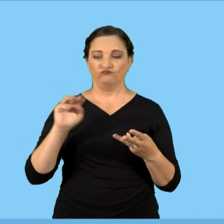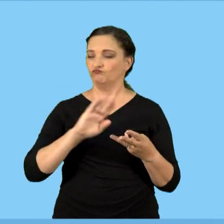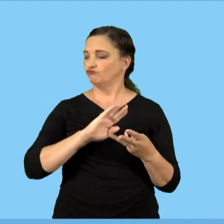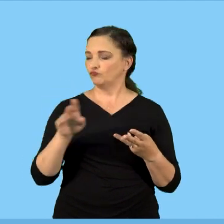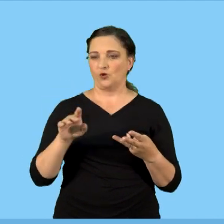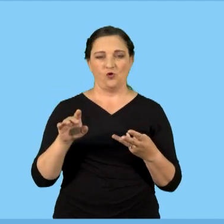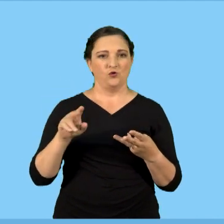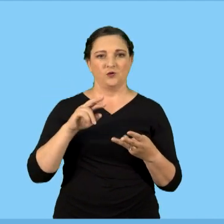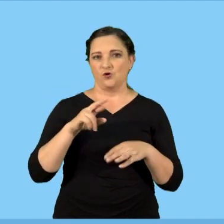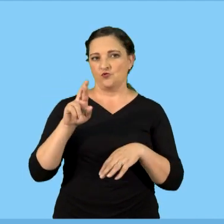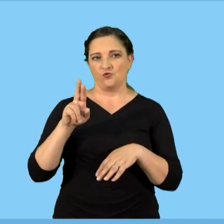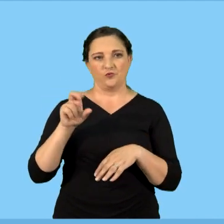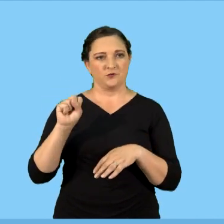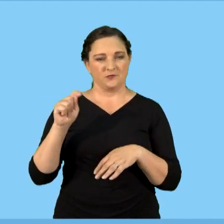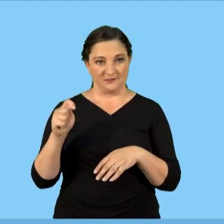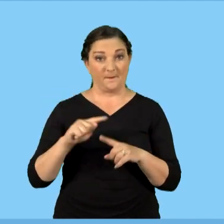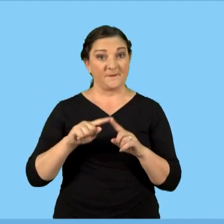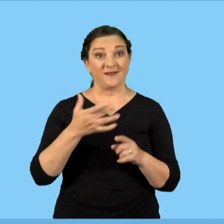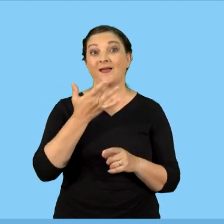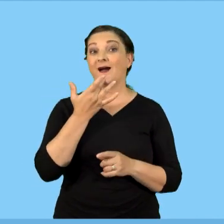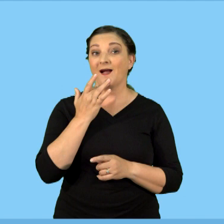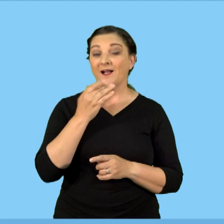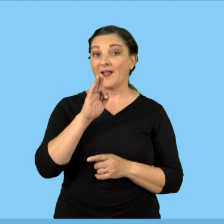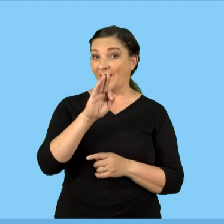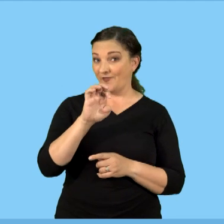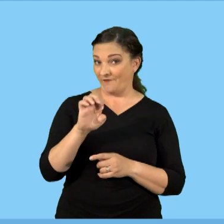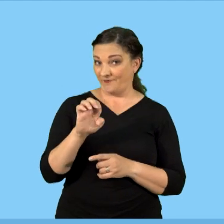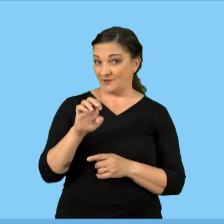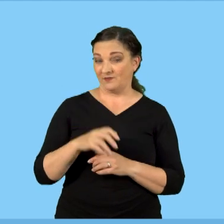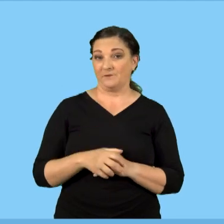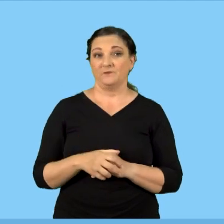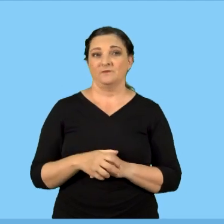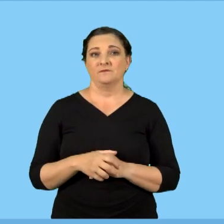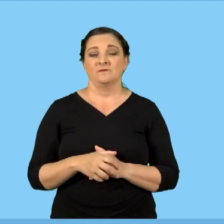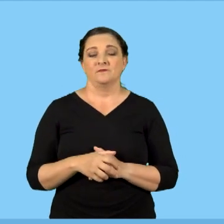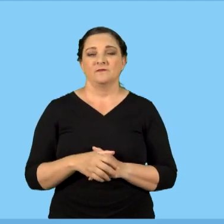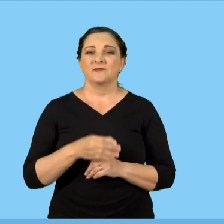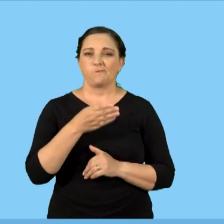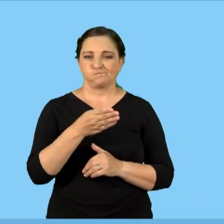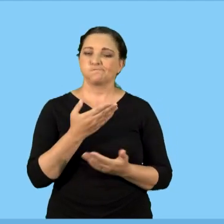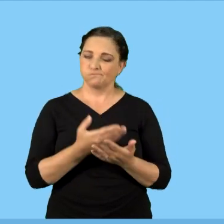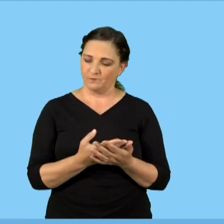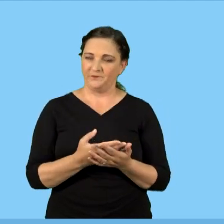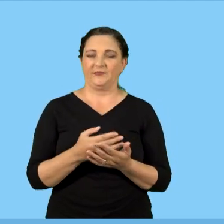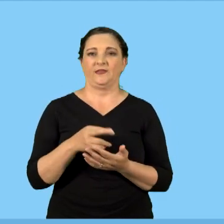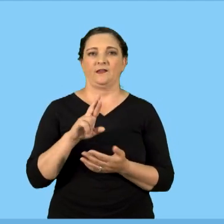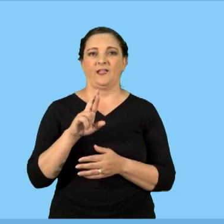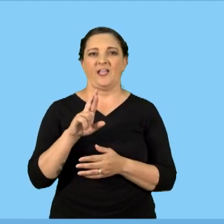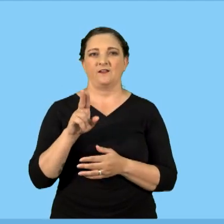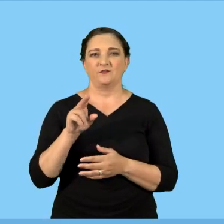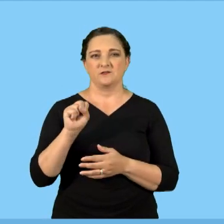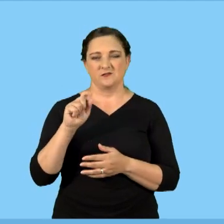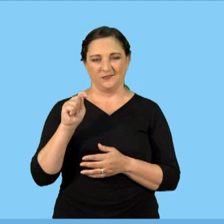that rusts is iron, and its chemical symbol, it is capital letter capital letter F and small letter